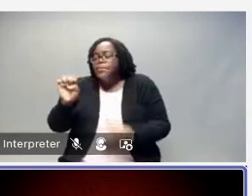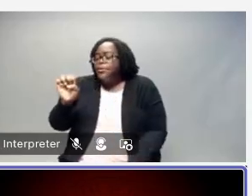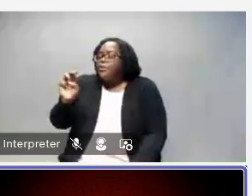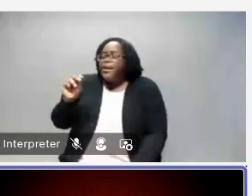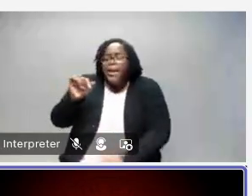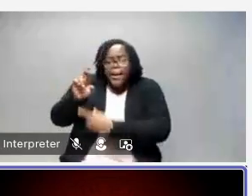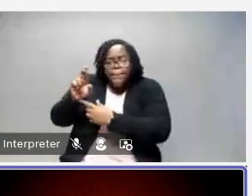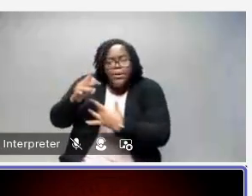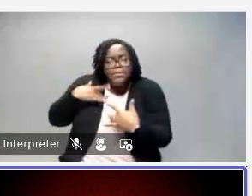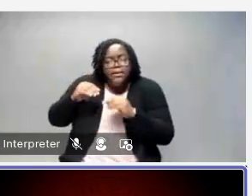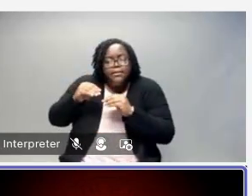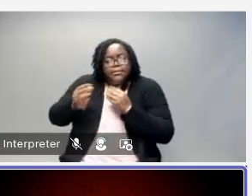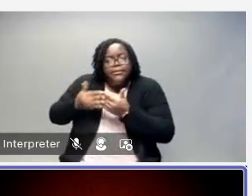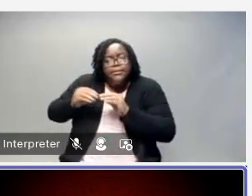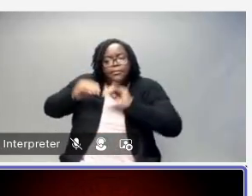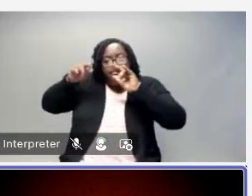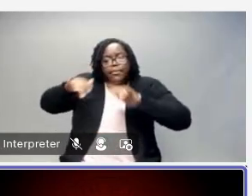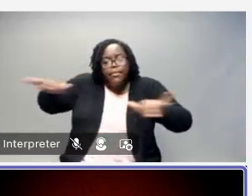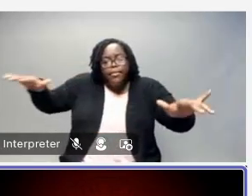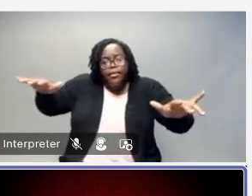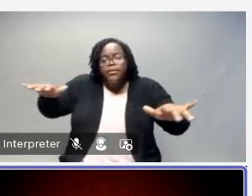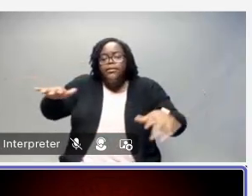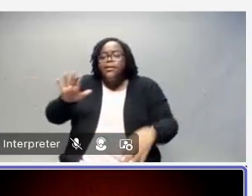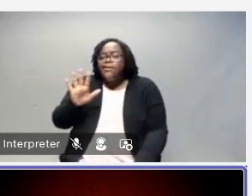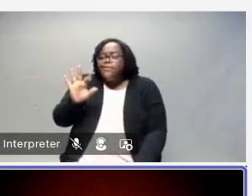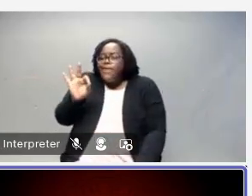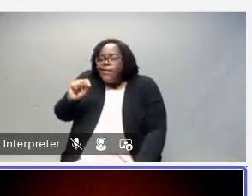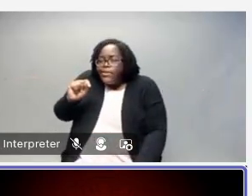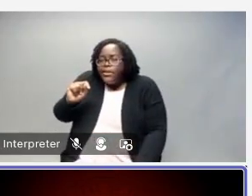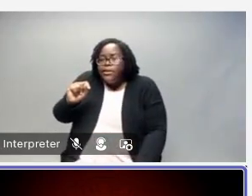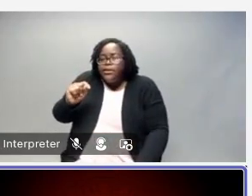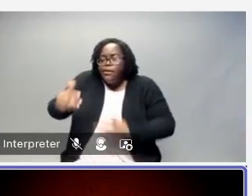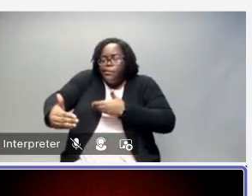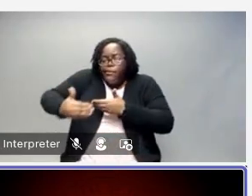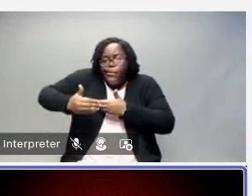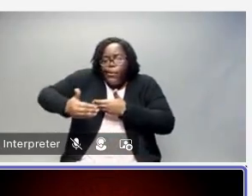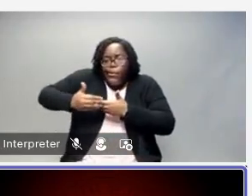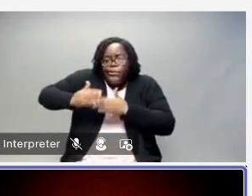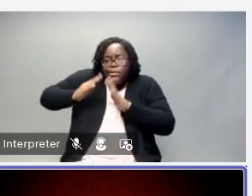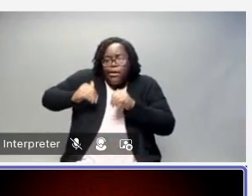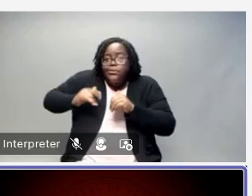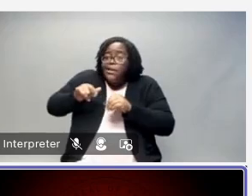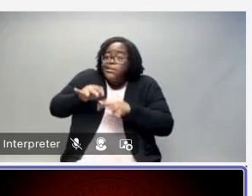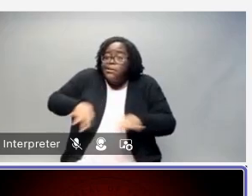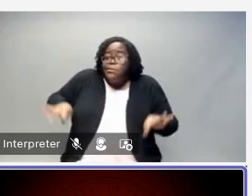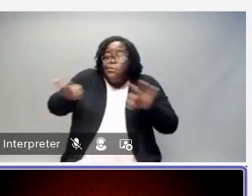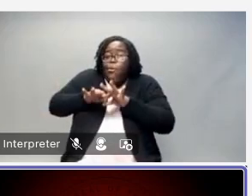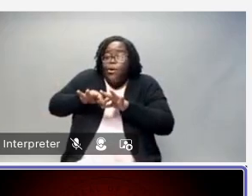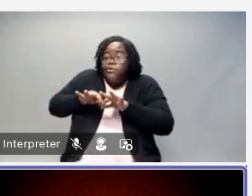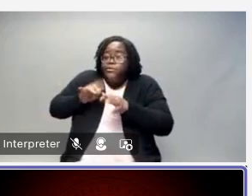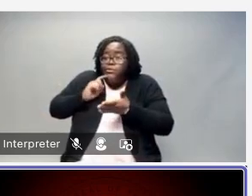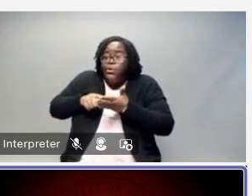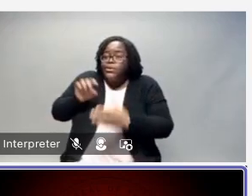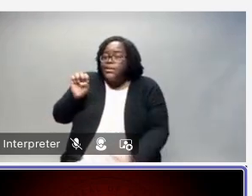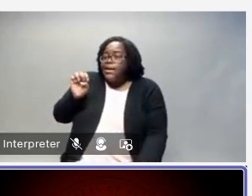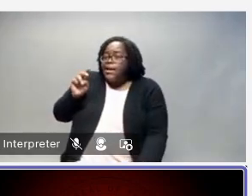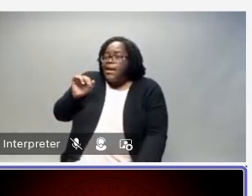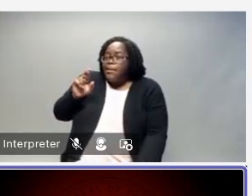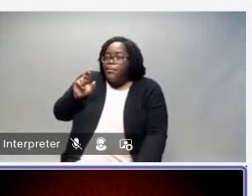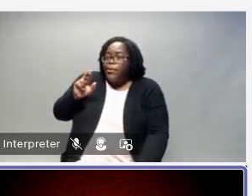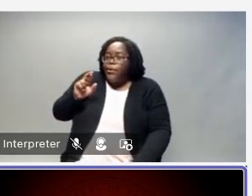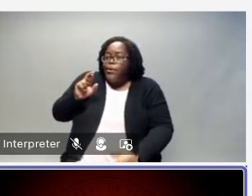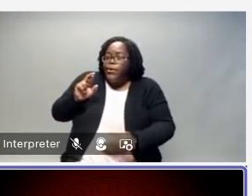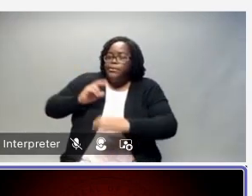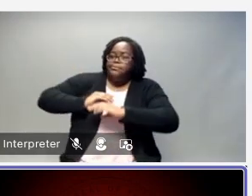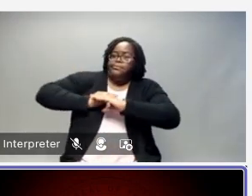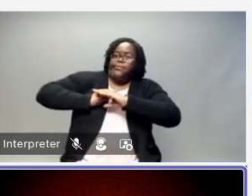rock around that 5 feet, and closed eaves. That's a very important zone where the embers go against the buildings to protect